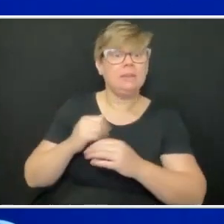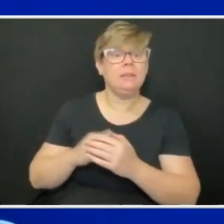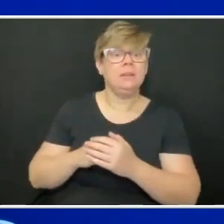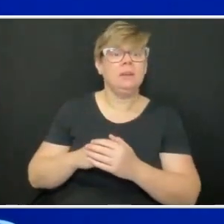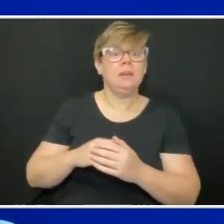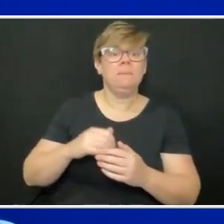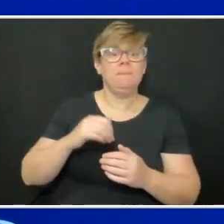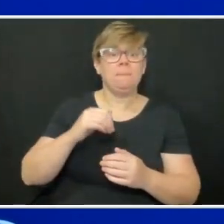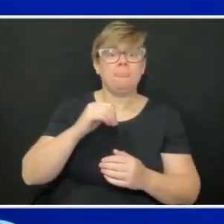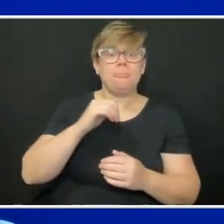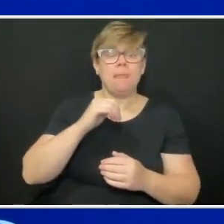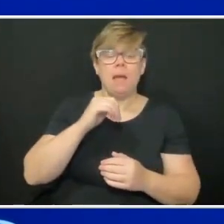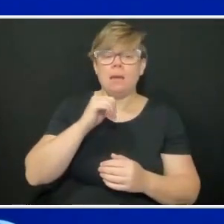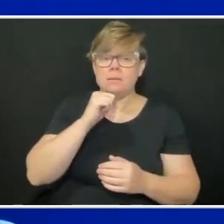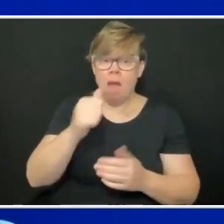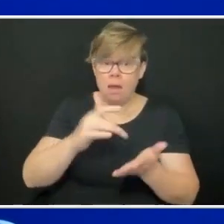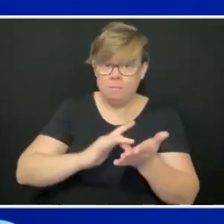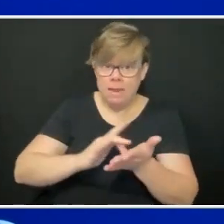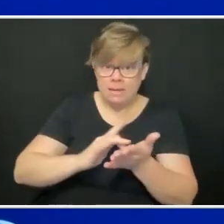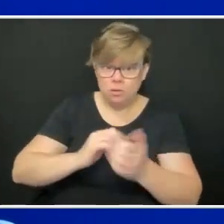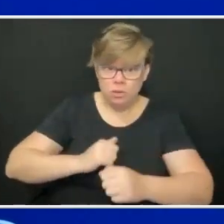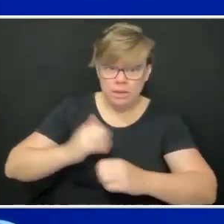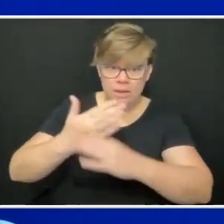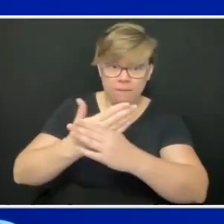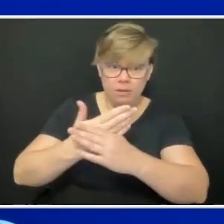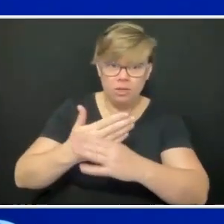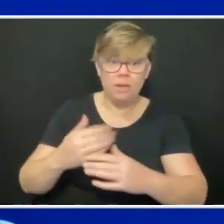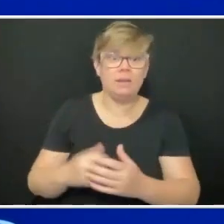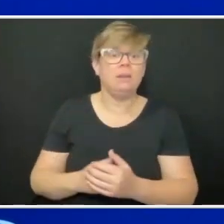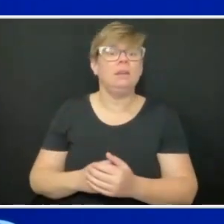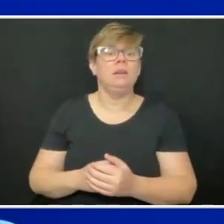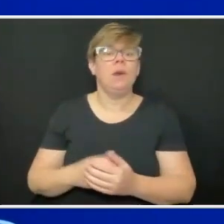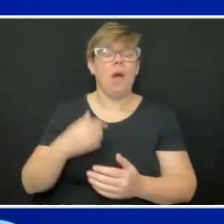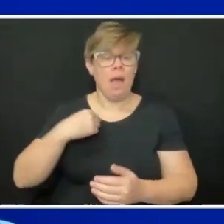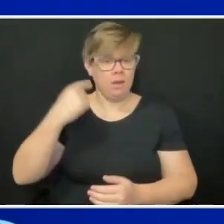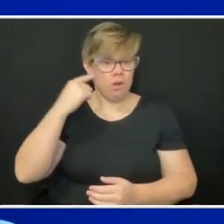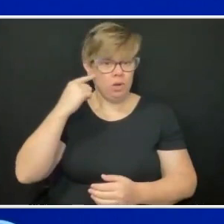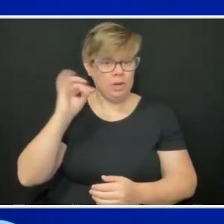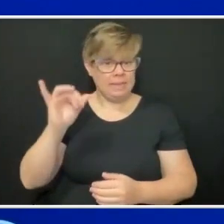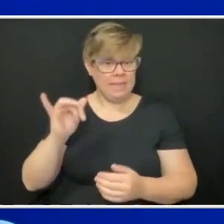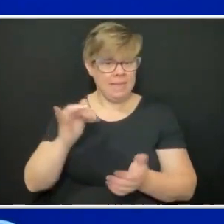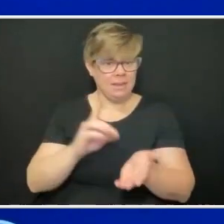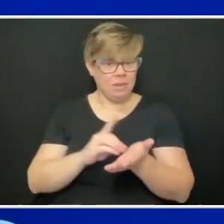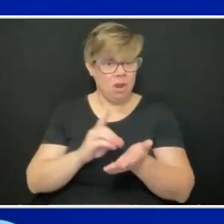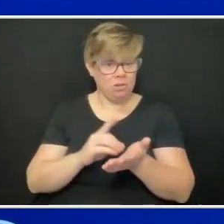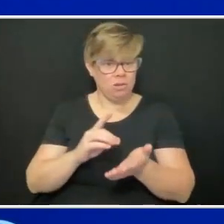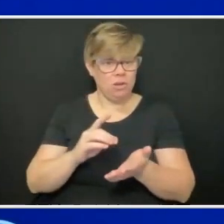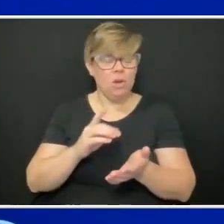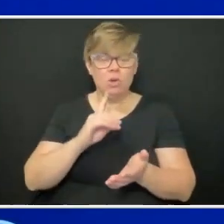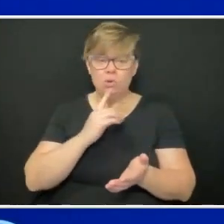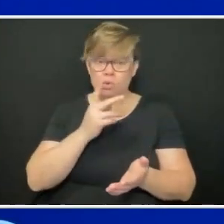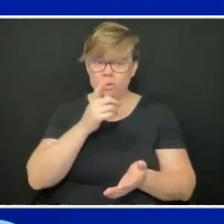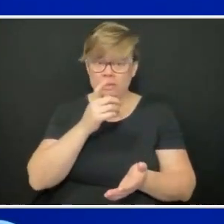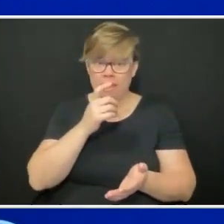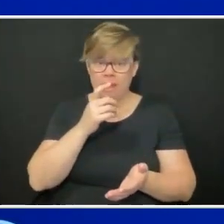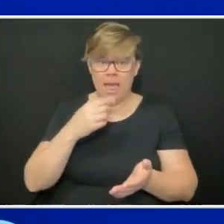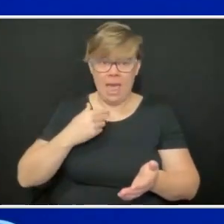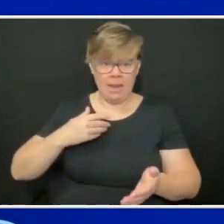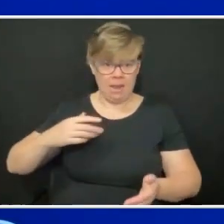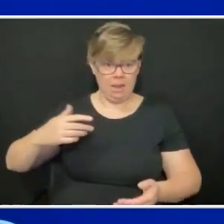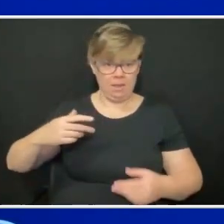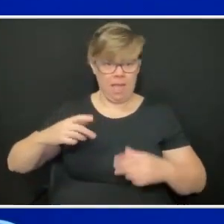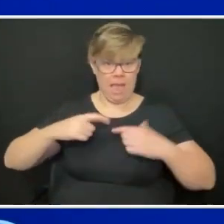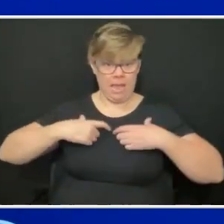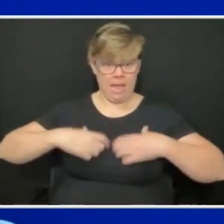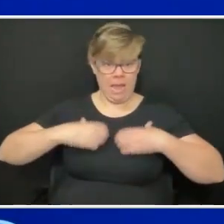non-pharmaceutical interventions. We know, and we heard Dr. Stites say, that his patients with lung transplant have been wearing masks forever. We know